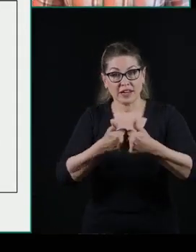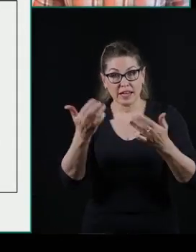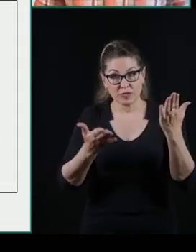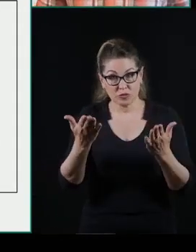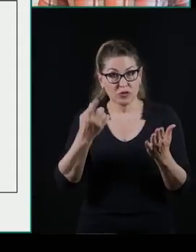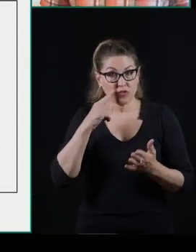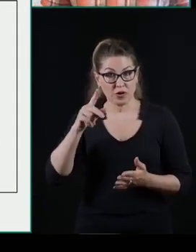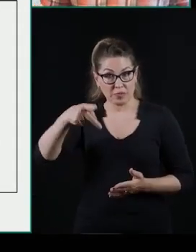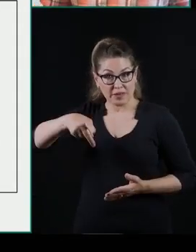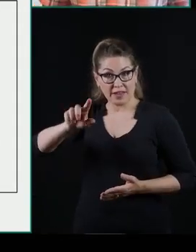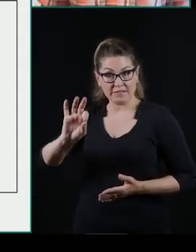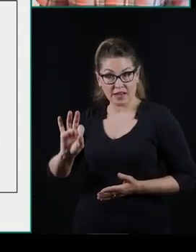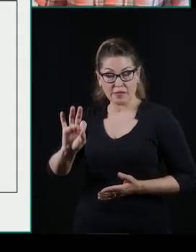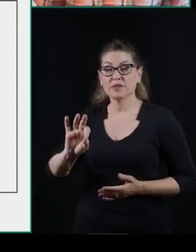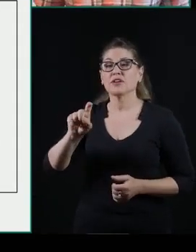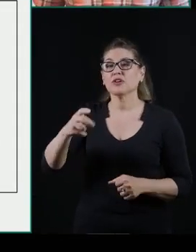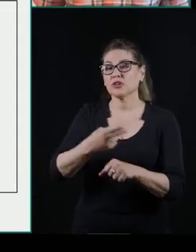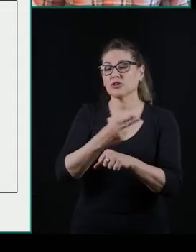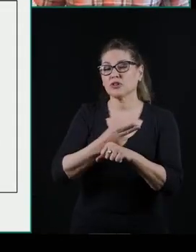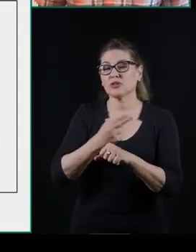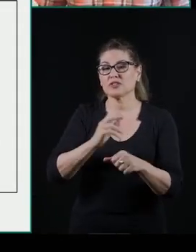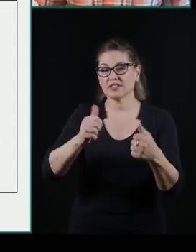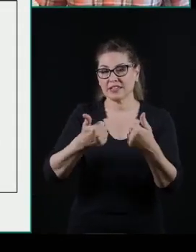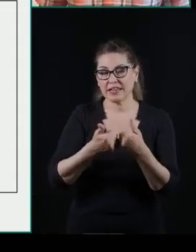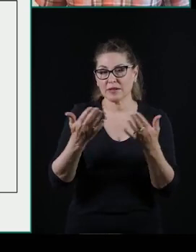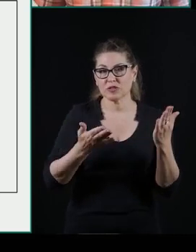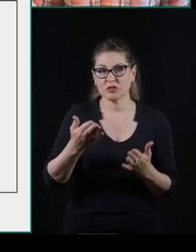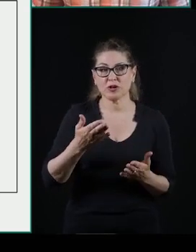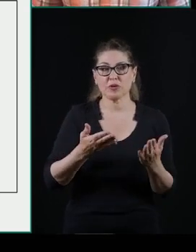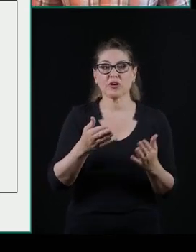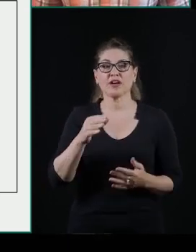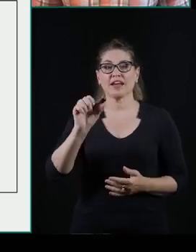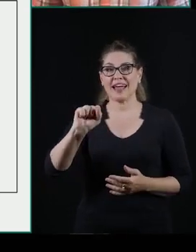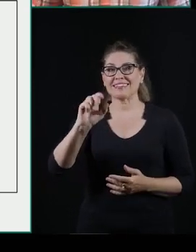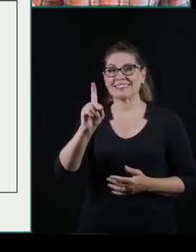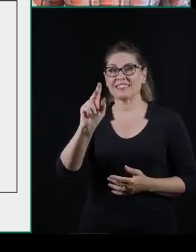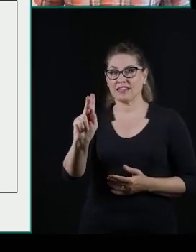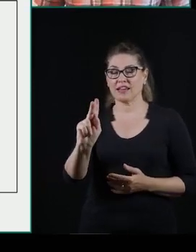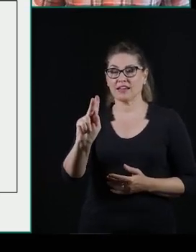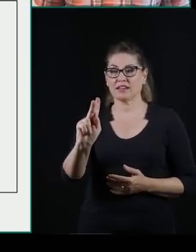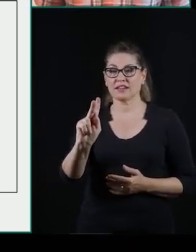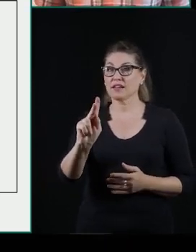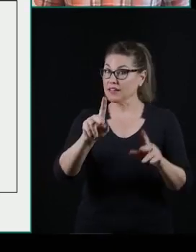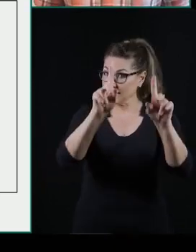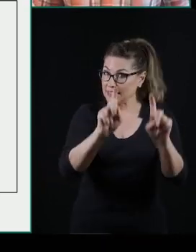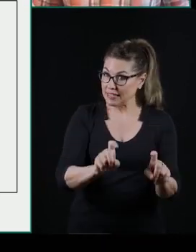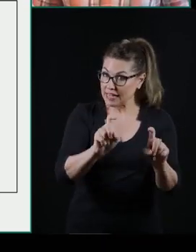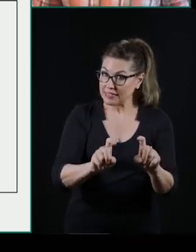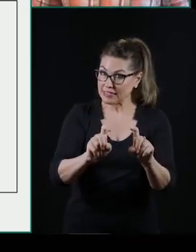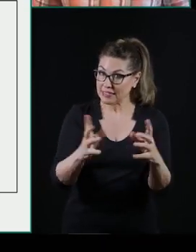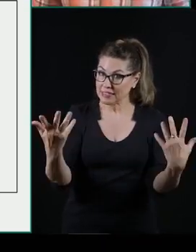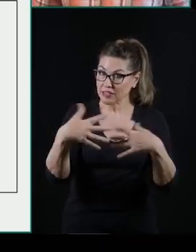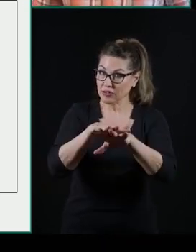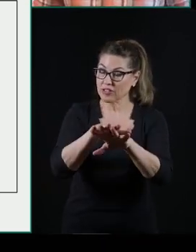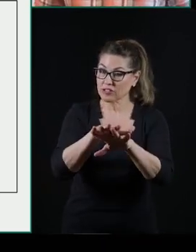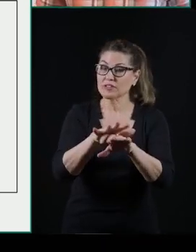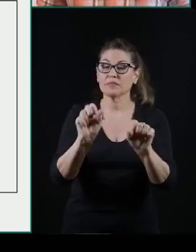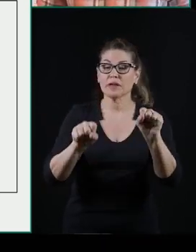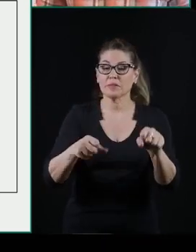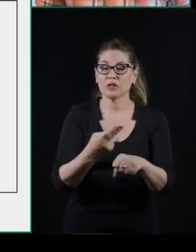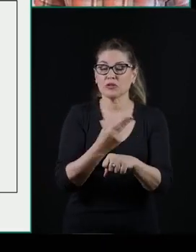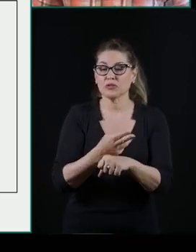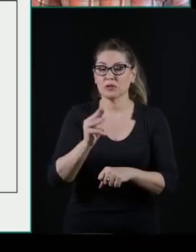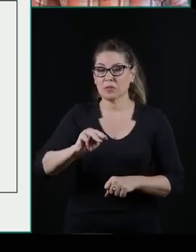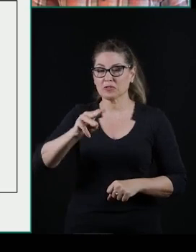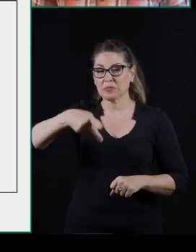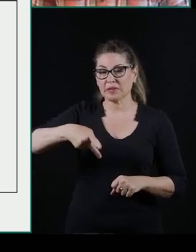To run a game server on PlayFab, you'll need to use the game server SDK. And in order to test the integration, you may use the